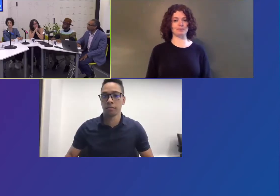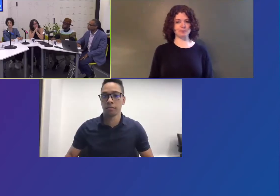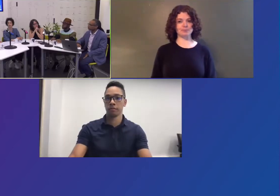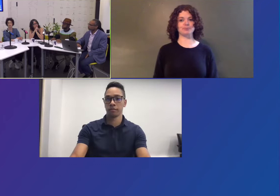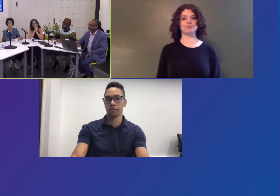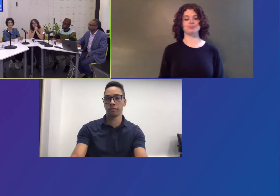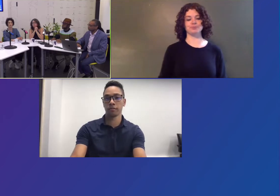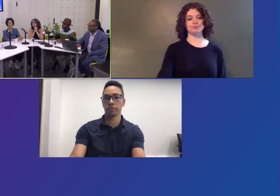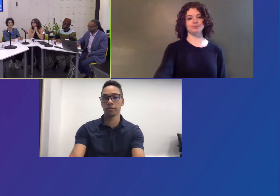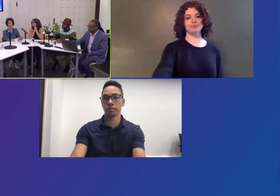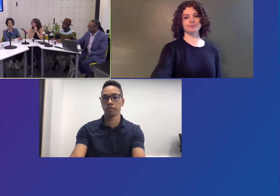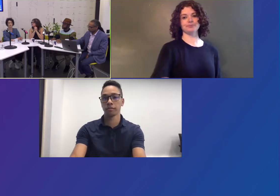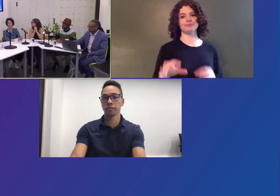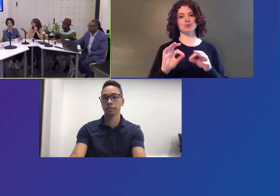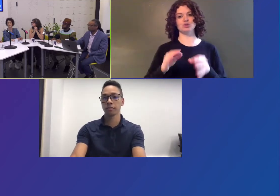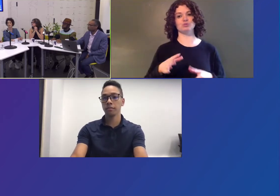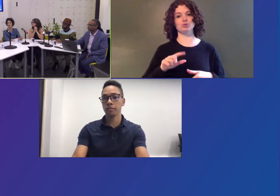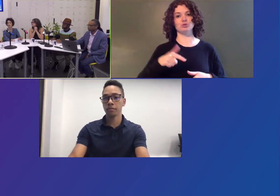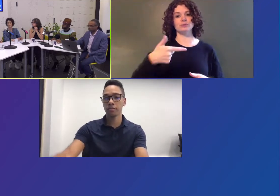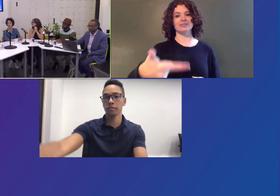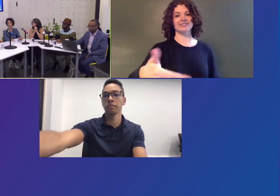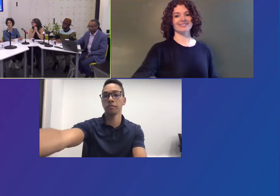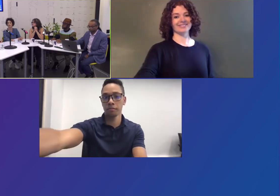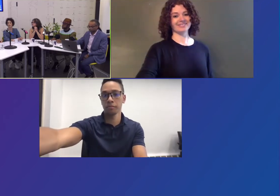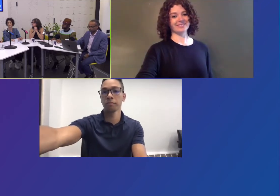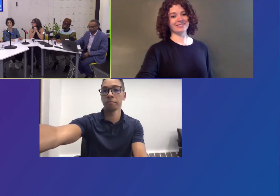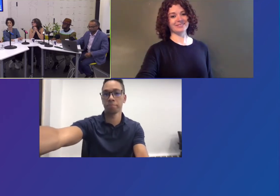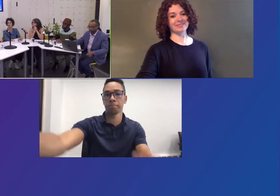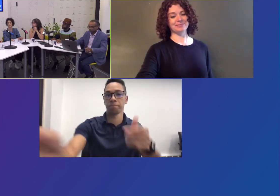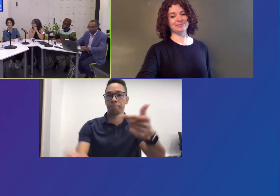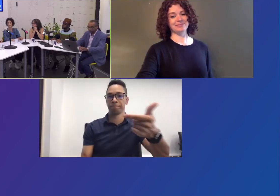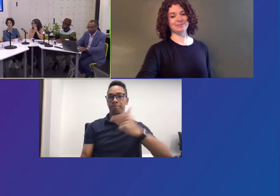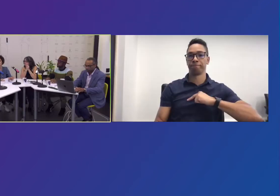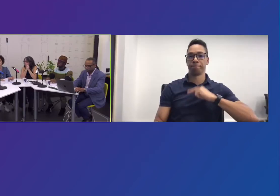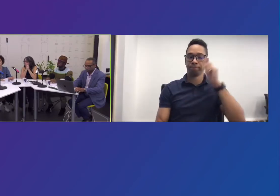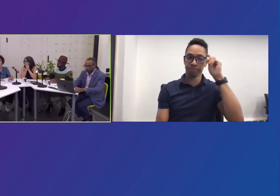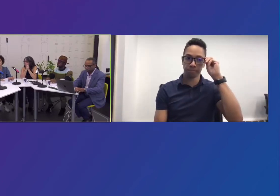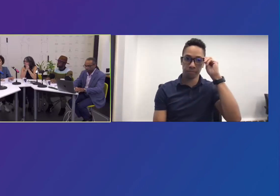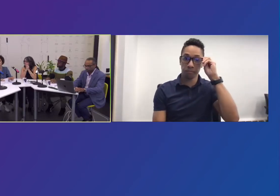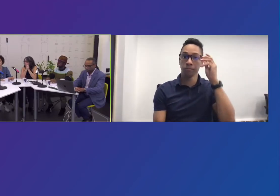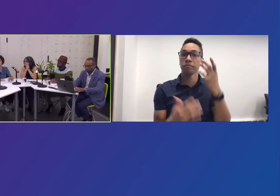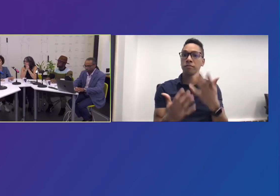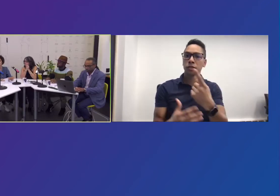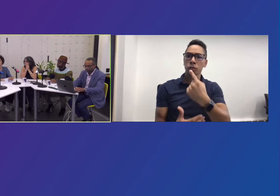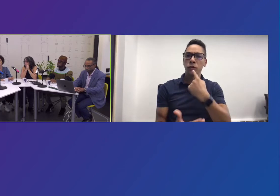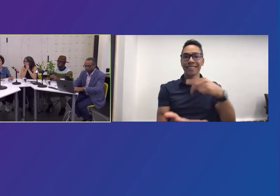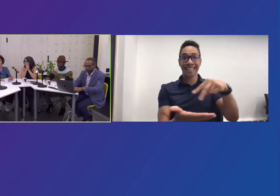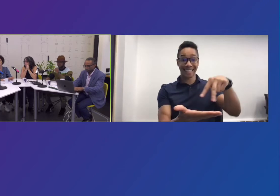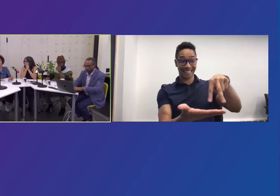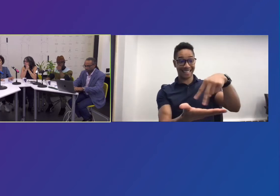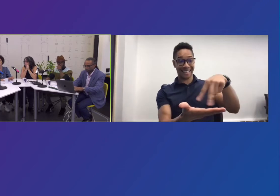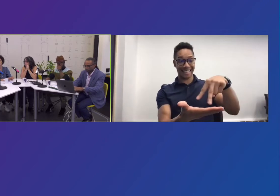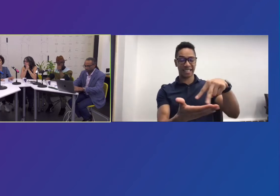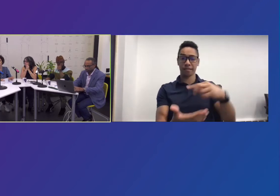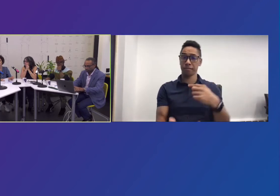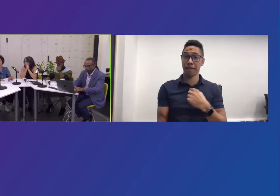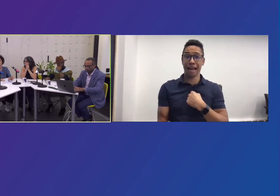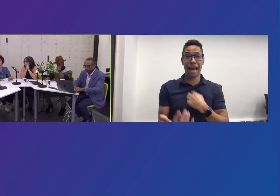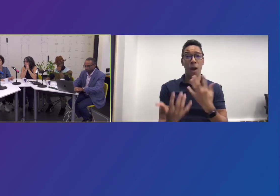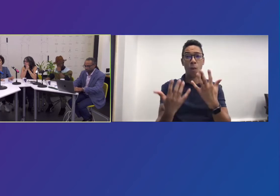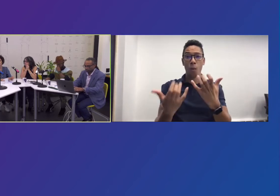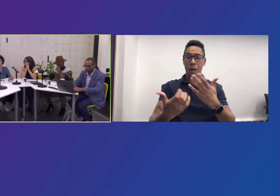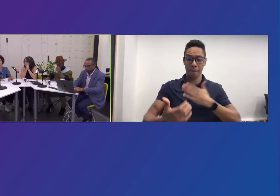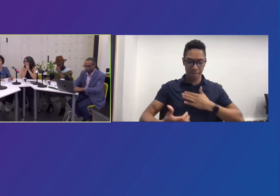here. When you say livelihood, the first thing that comes to my mind for me is that I wanted a life in dance. And